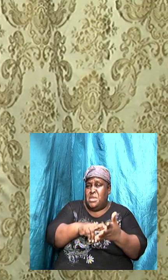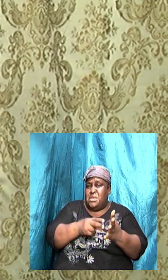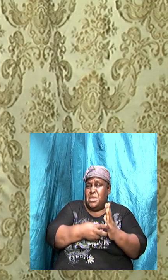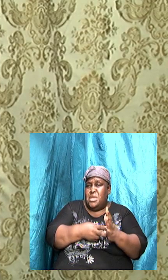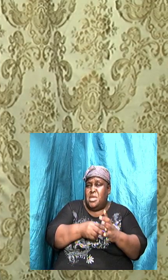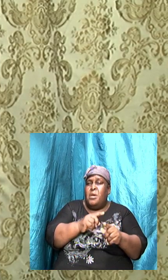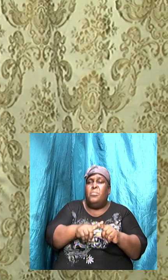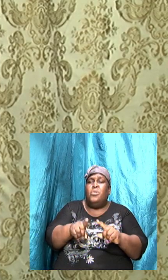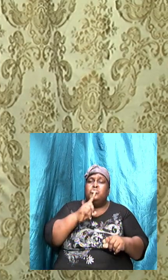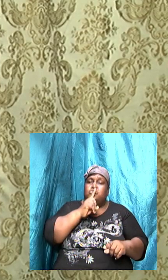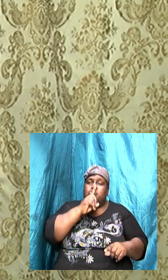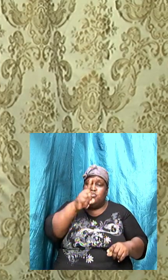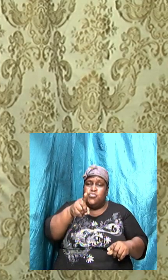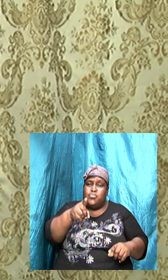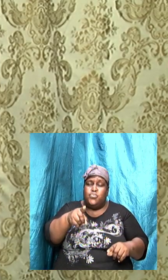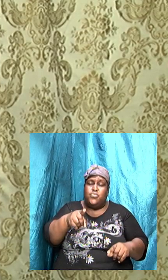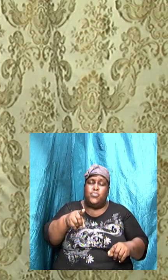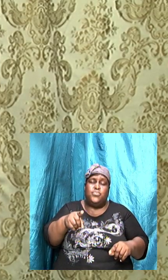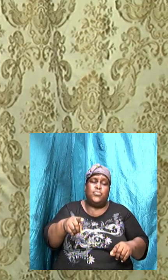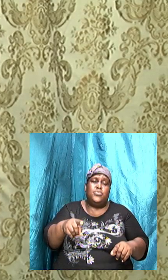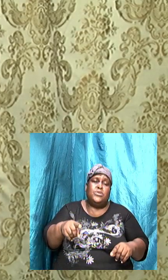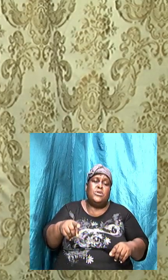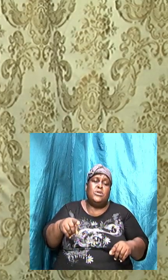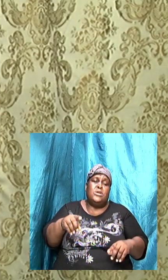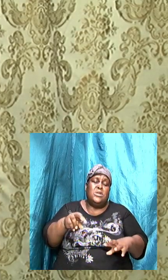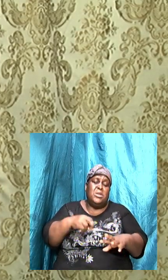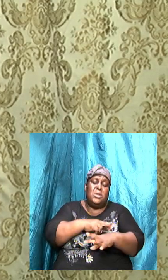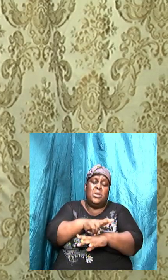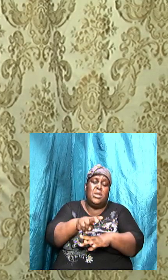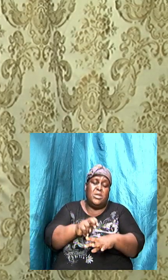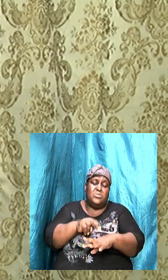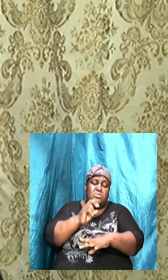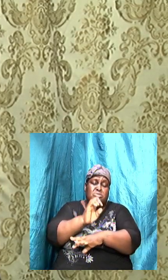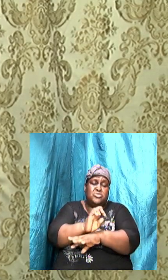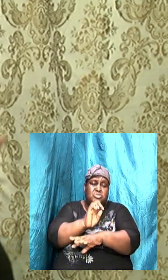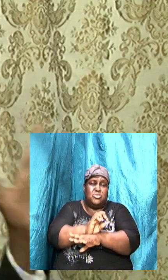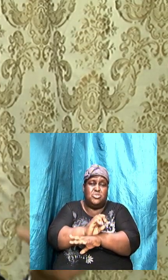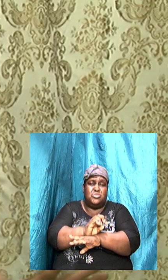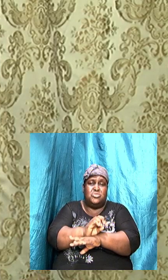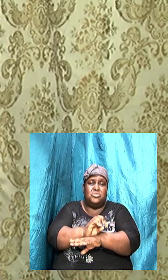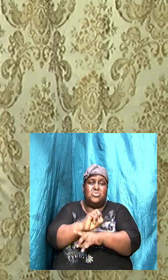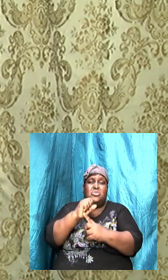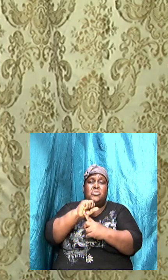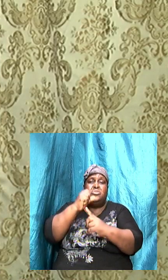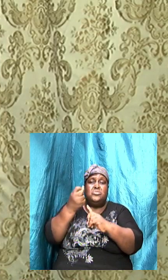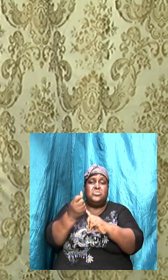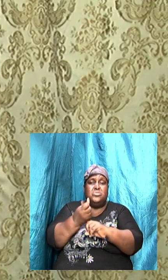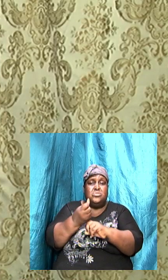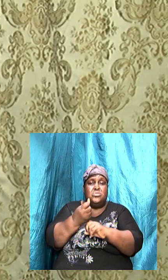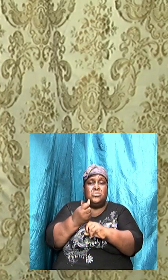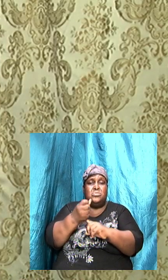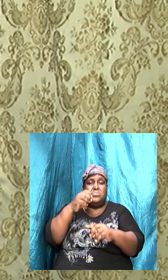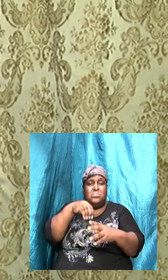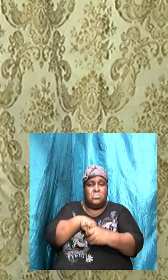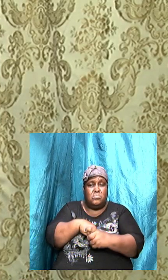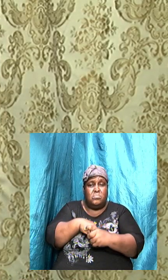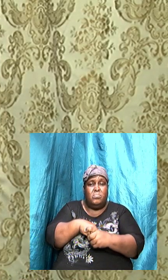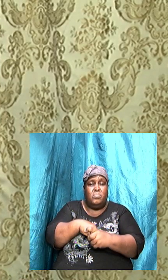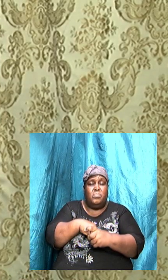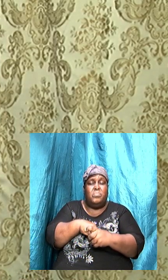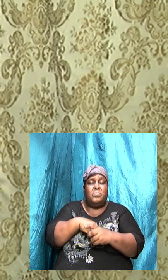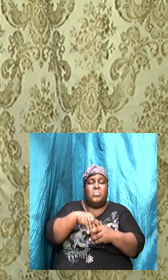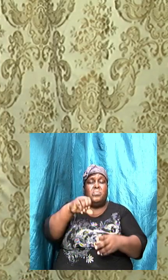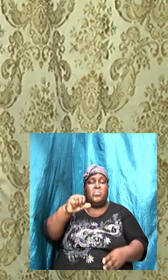were true, literal, physical churches situated in Asia